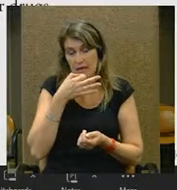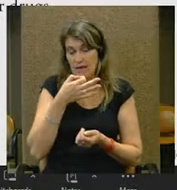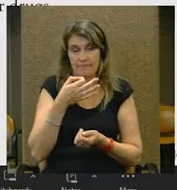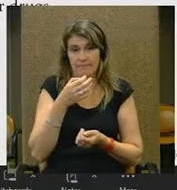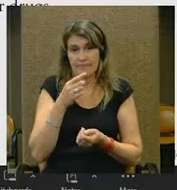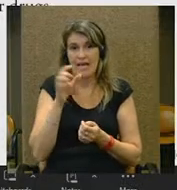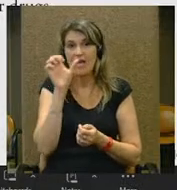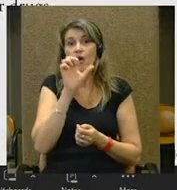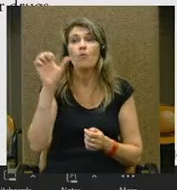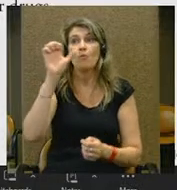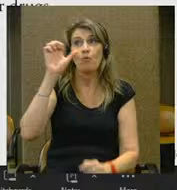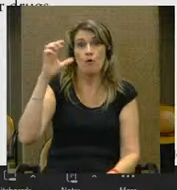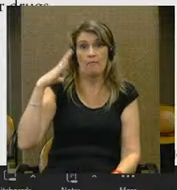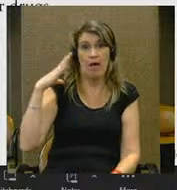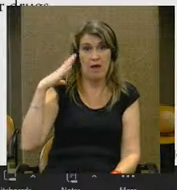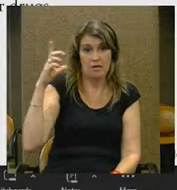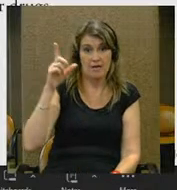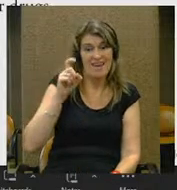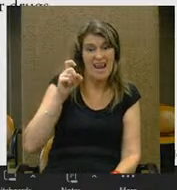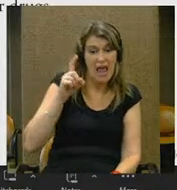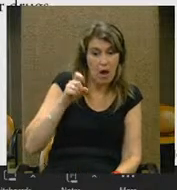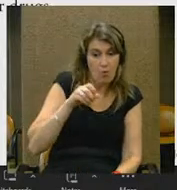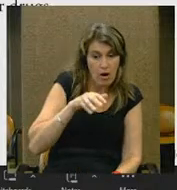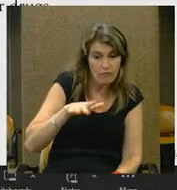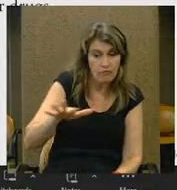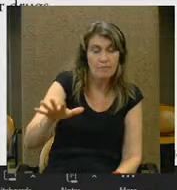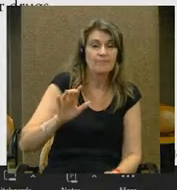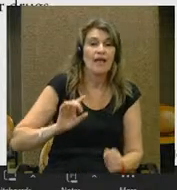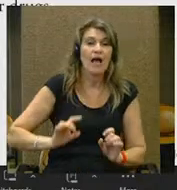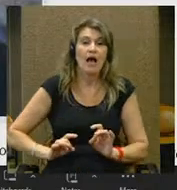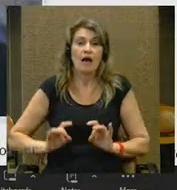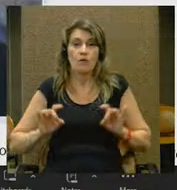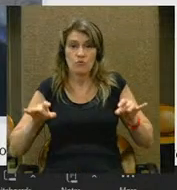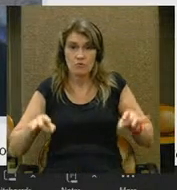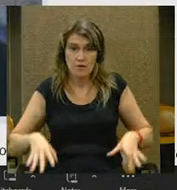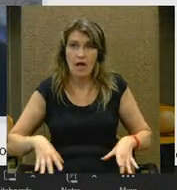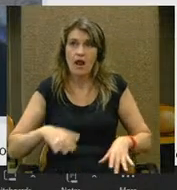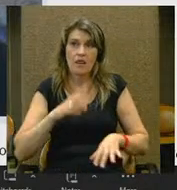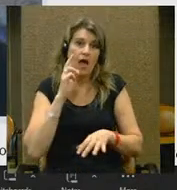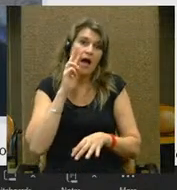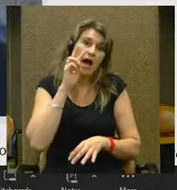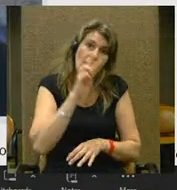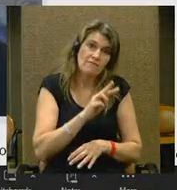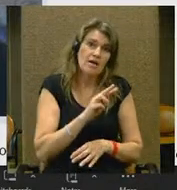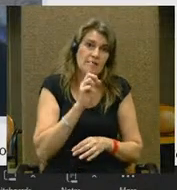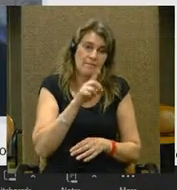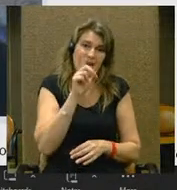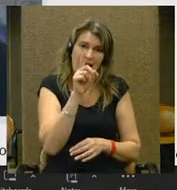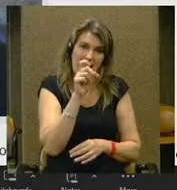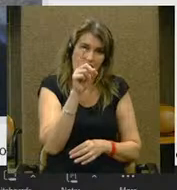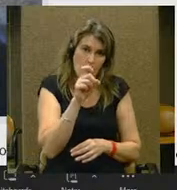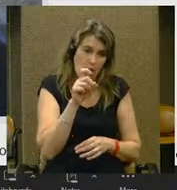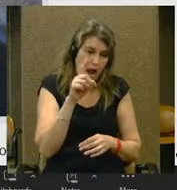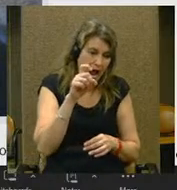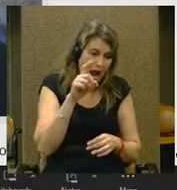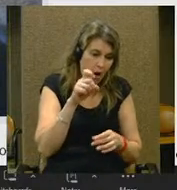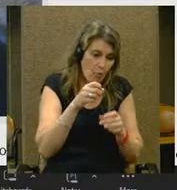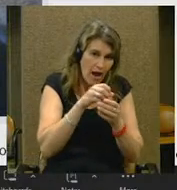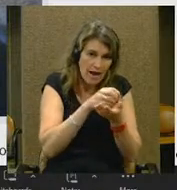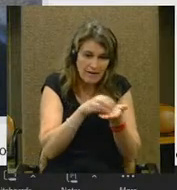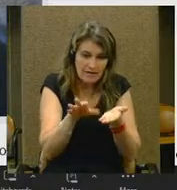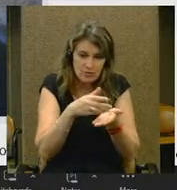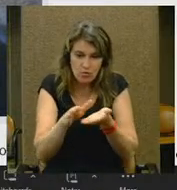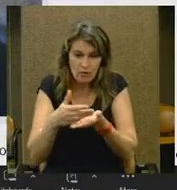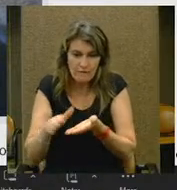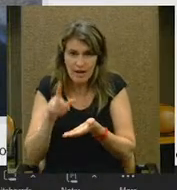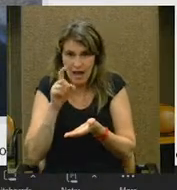And Australia has been doing it for about 10 years. So you can kind of check the wastewater. And so not only what's interesting